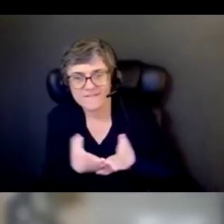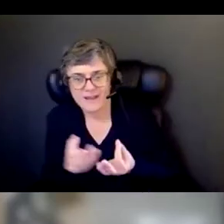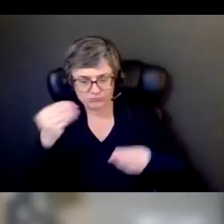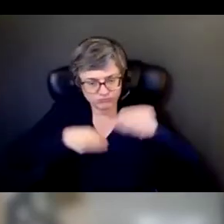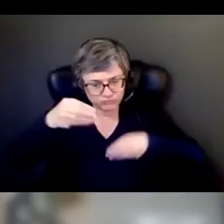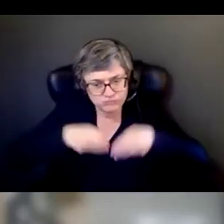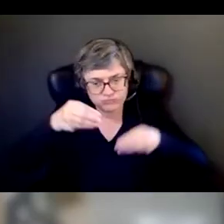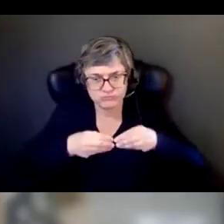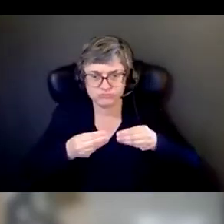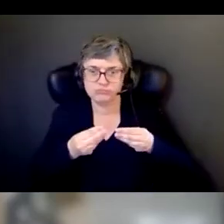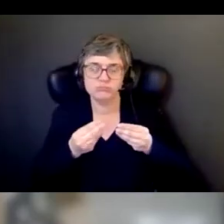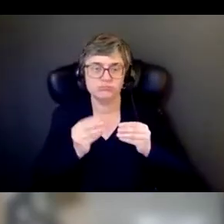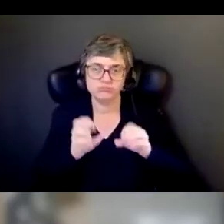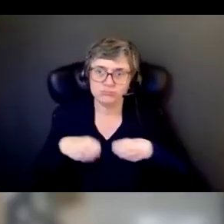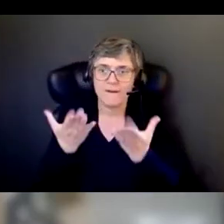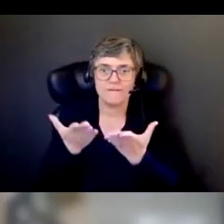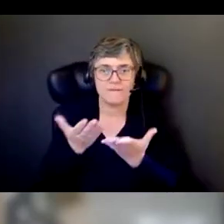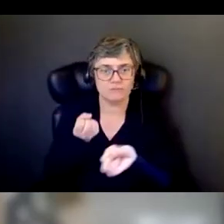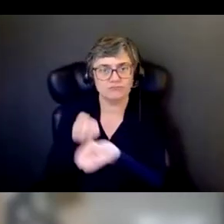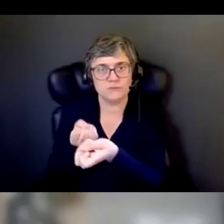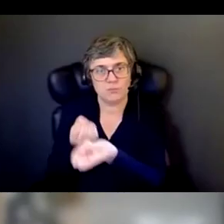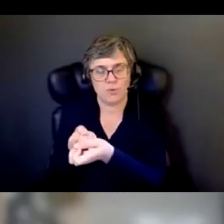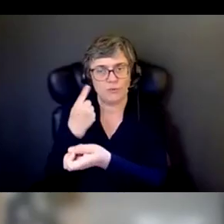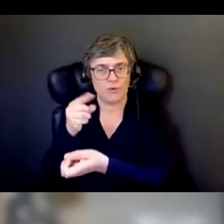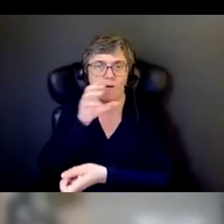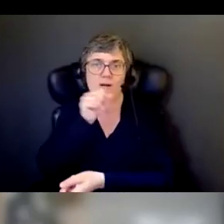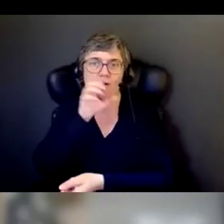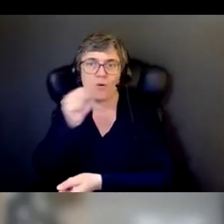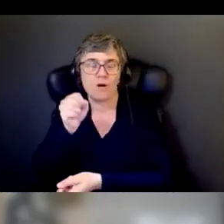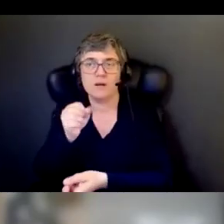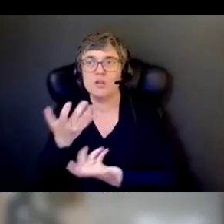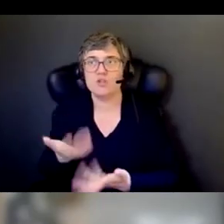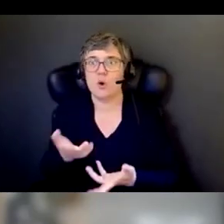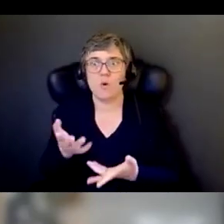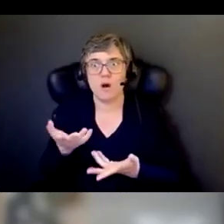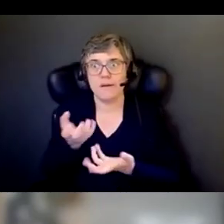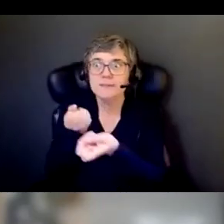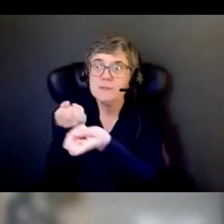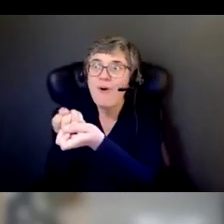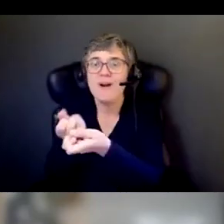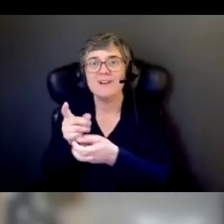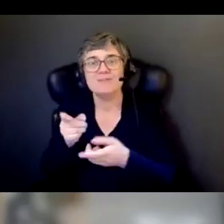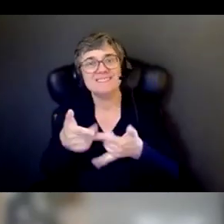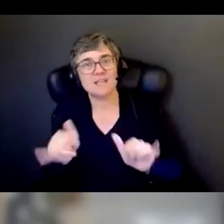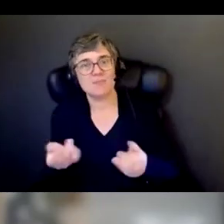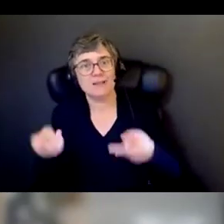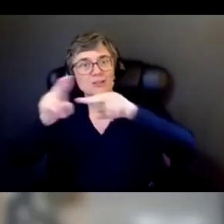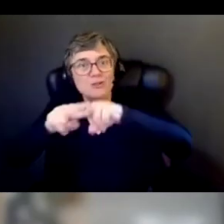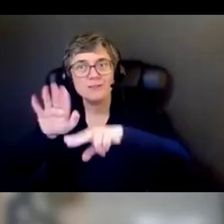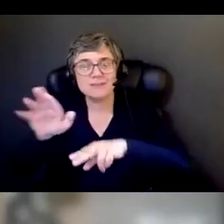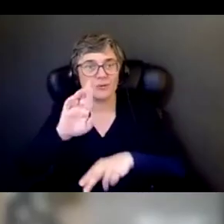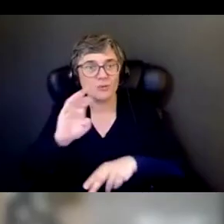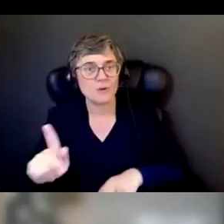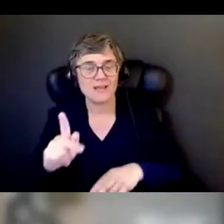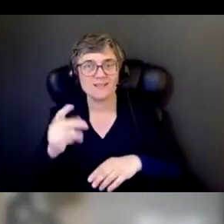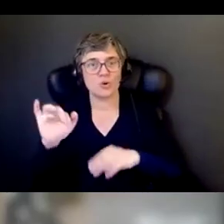older adults are supported without increasing their risk or their isolation. Thank you. Thanks